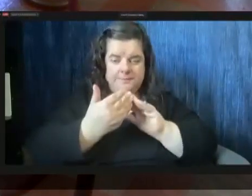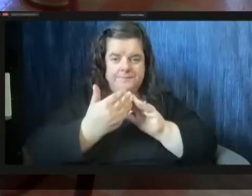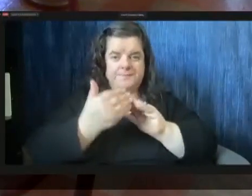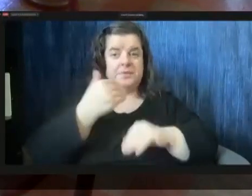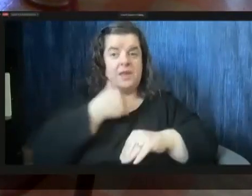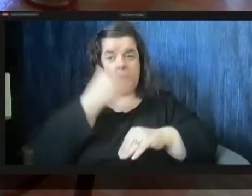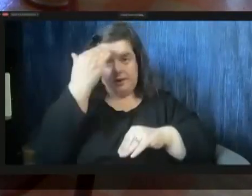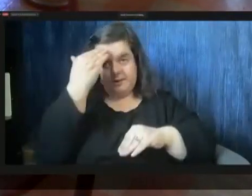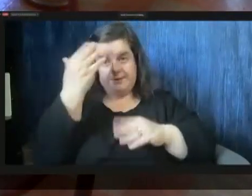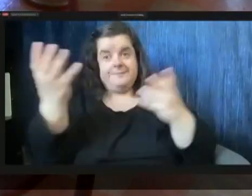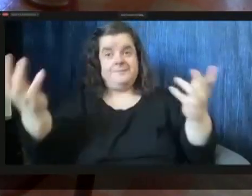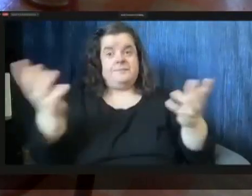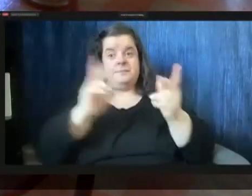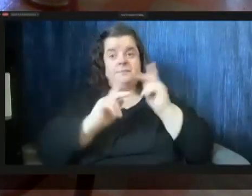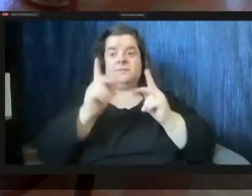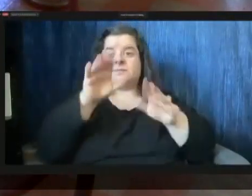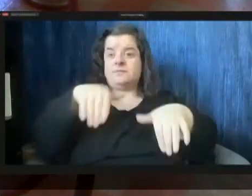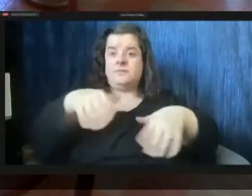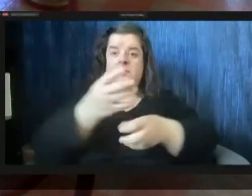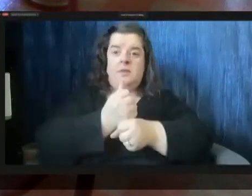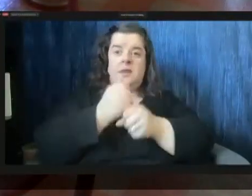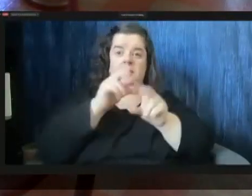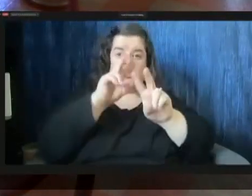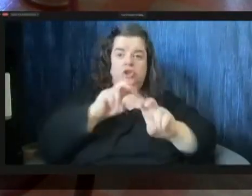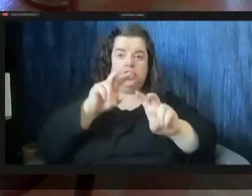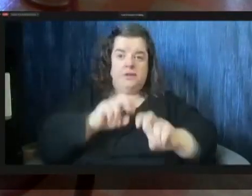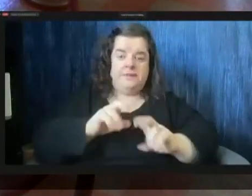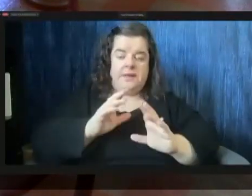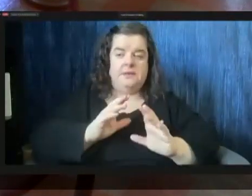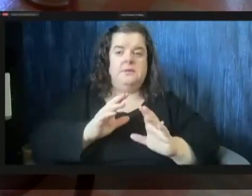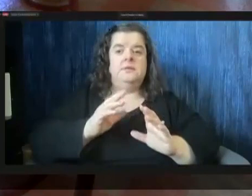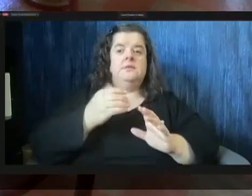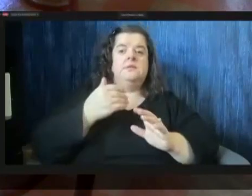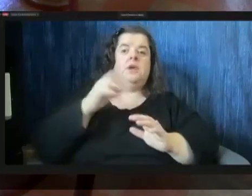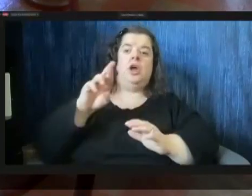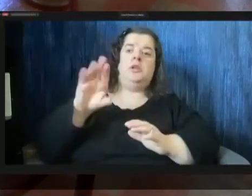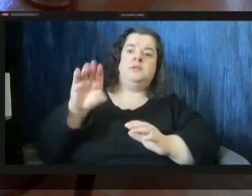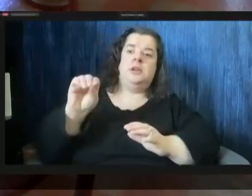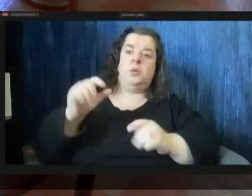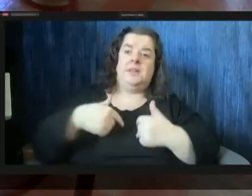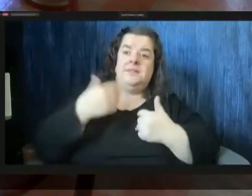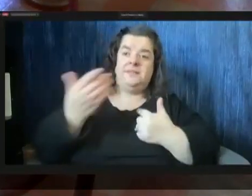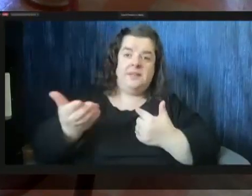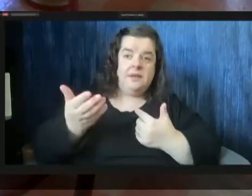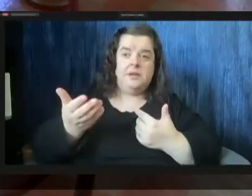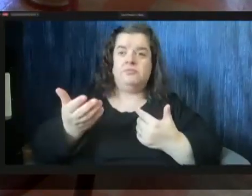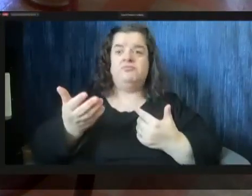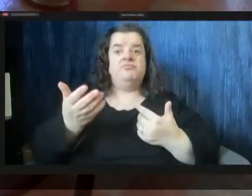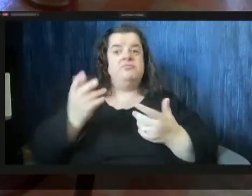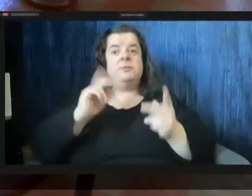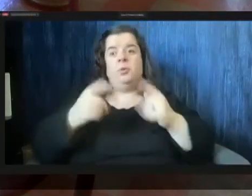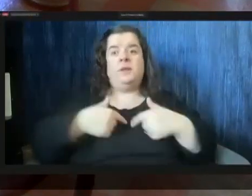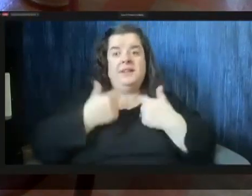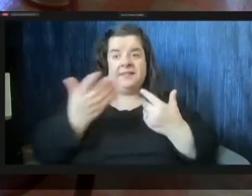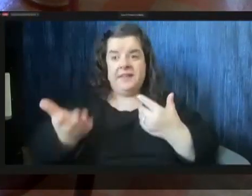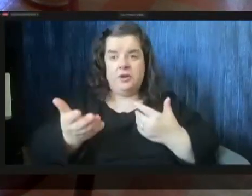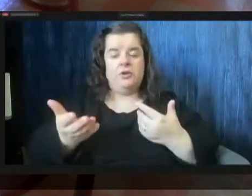lot of people have not yet received the survey, whether they're RCOs or residents. I just don't know that there has